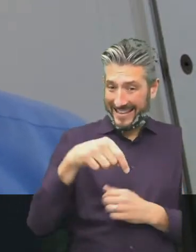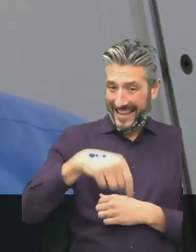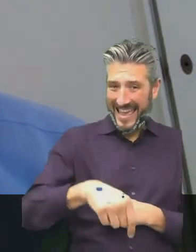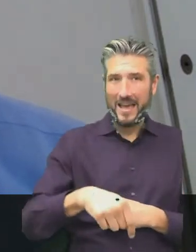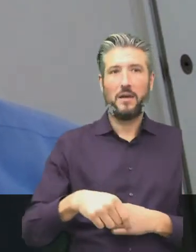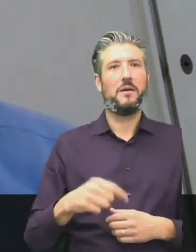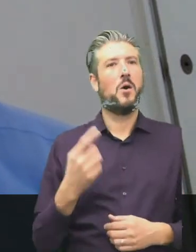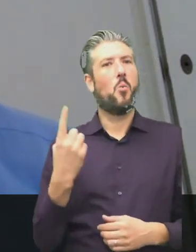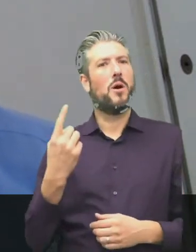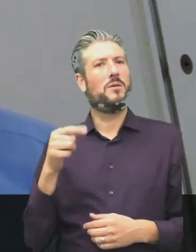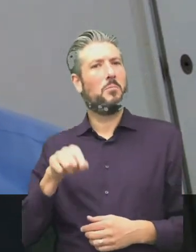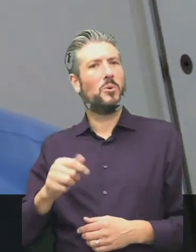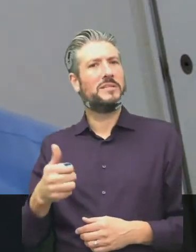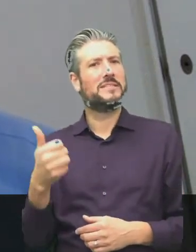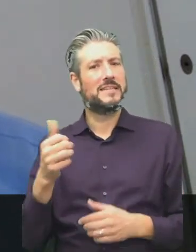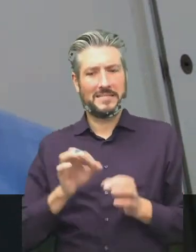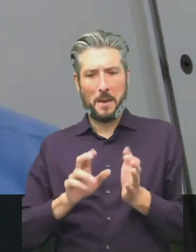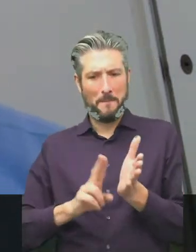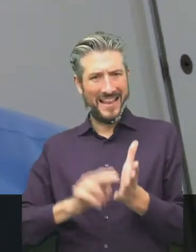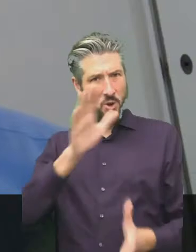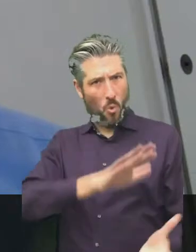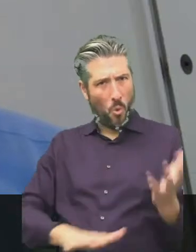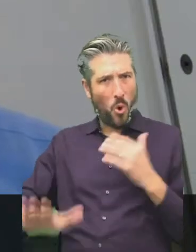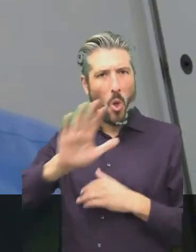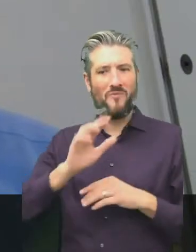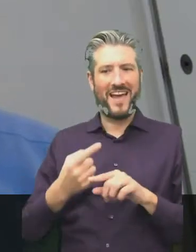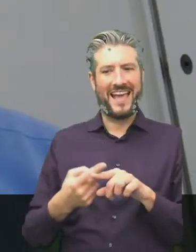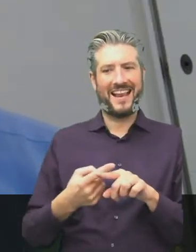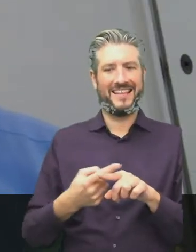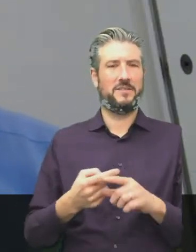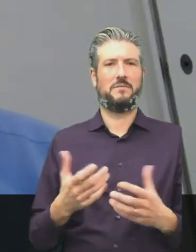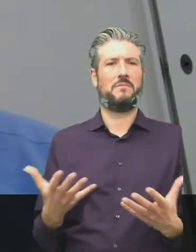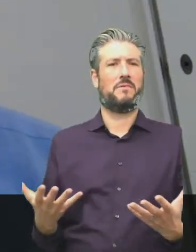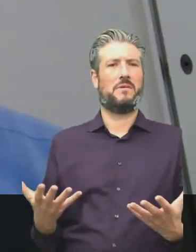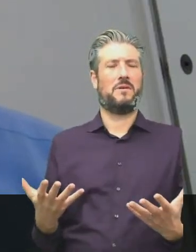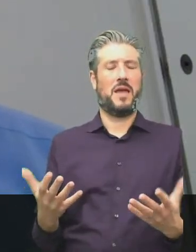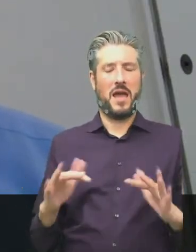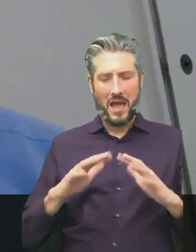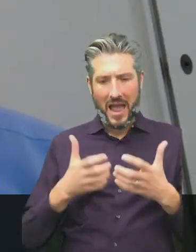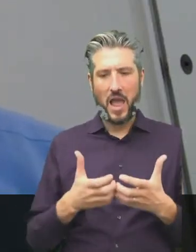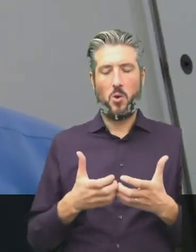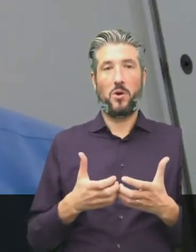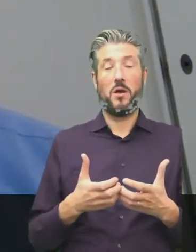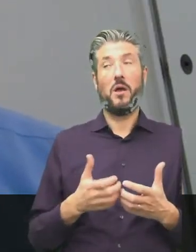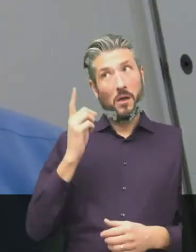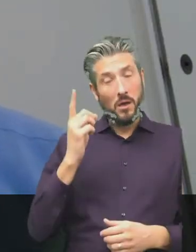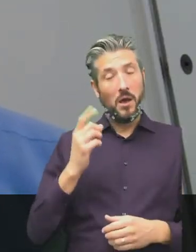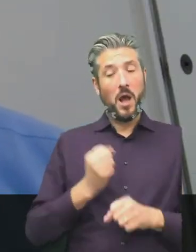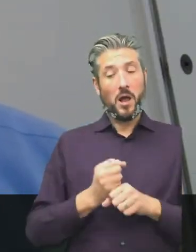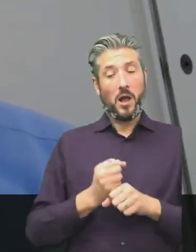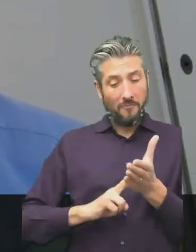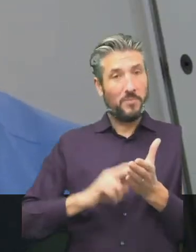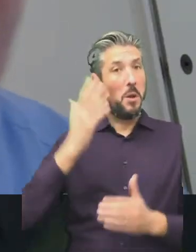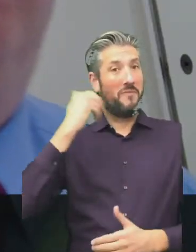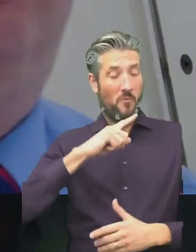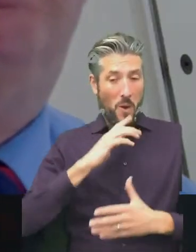easiest thing they could do also is act as insurer of last resort. They did that for people affected by flooding, so they should for also people affected by bad